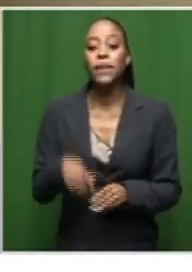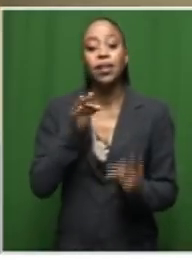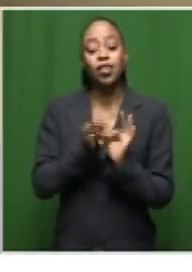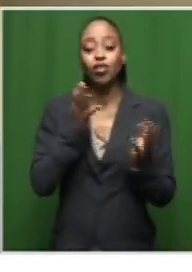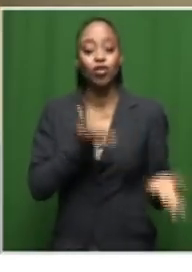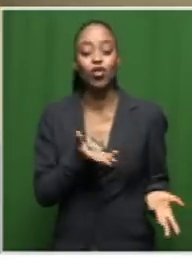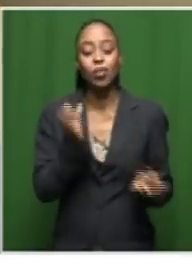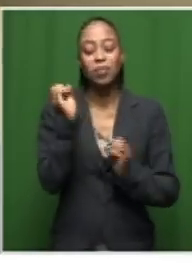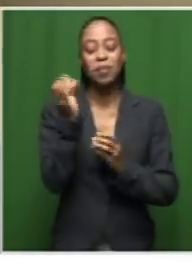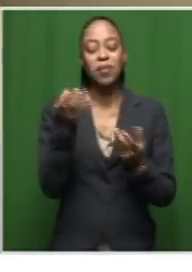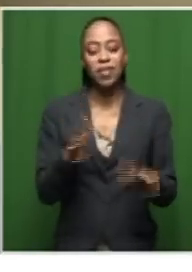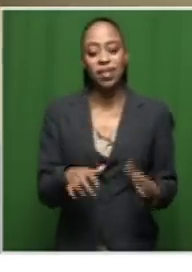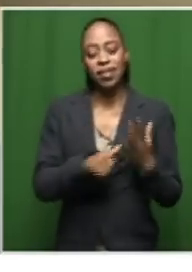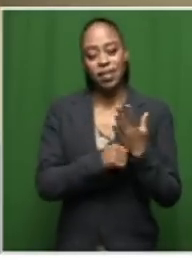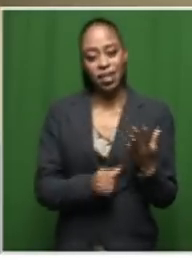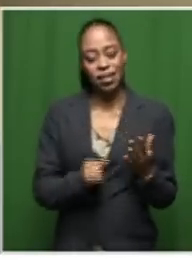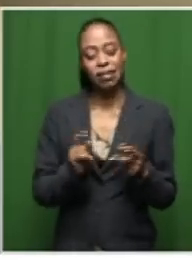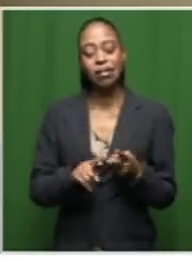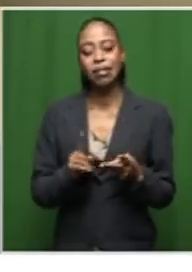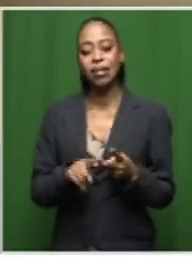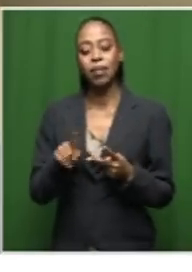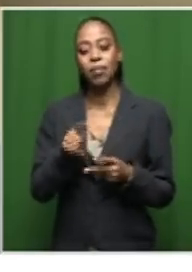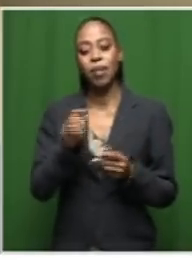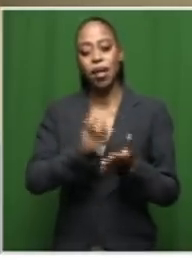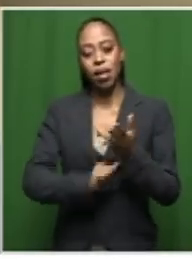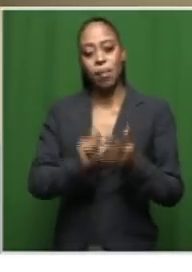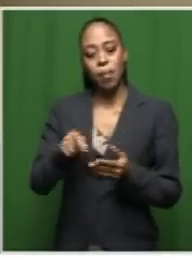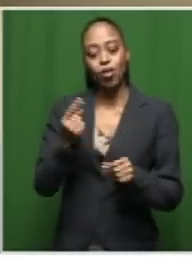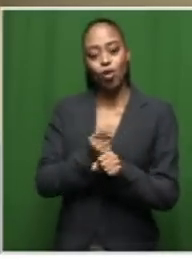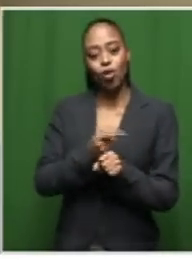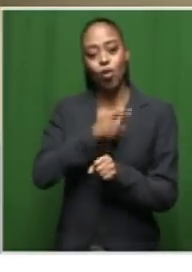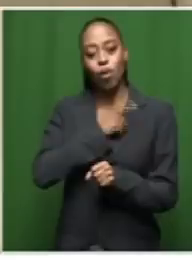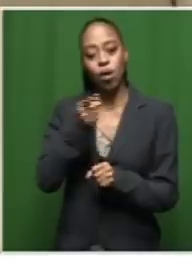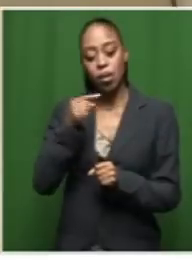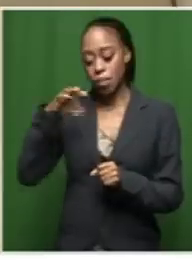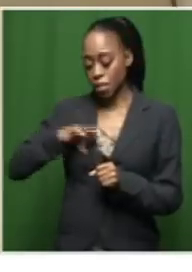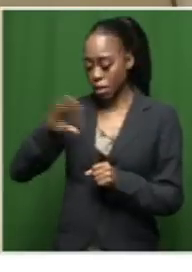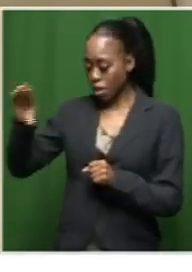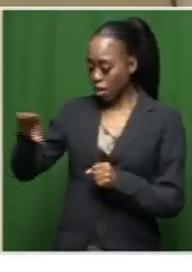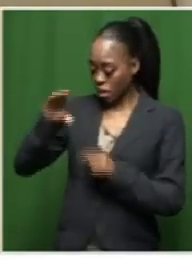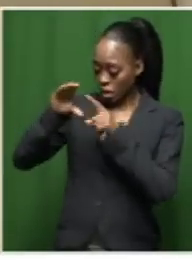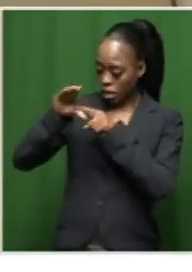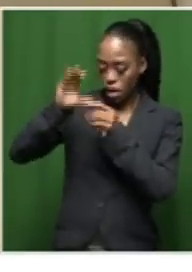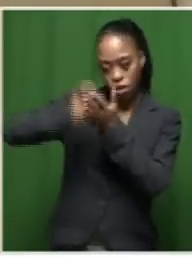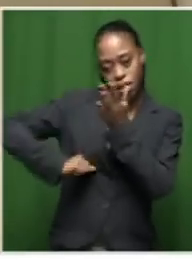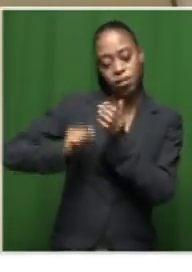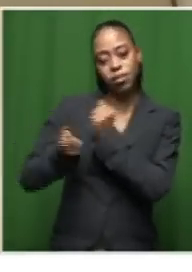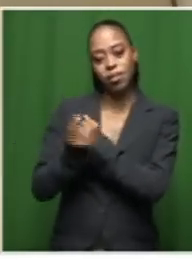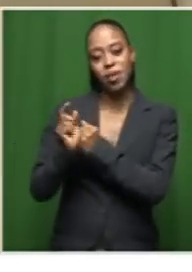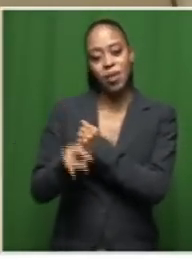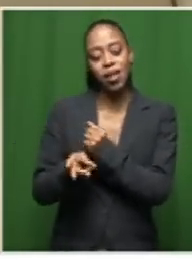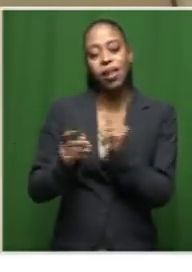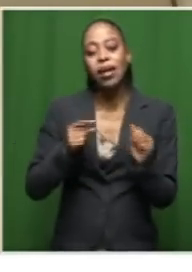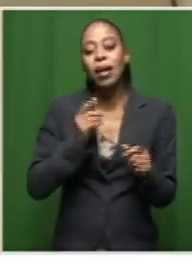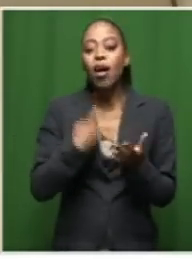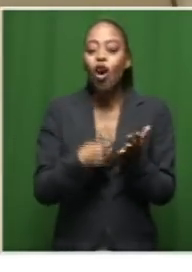what I've just gone through. Tax, it has to be deducted. Every time you're entitled to a benefit, a directive will go out. Yeah. And if you